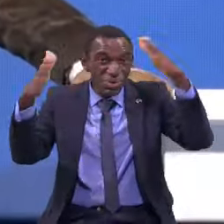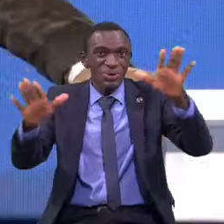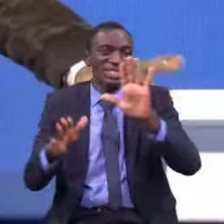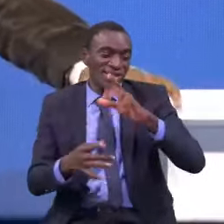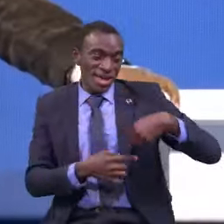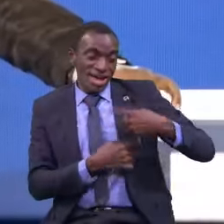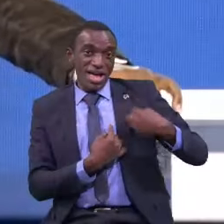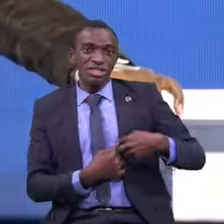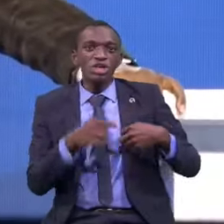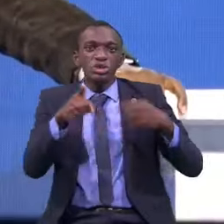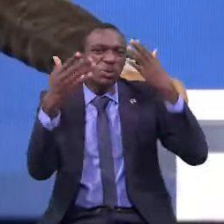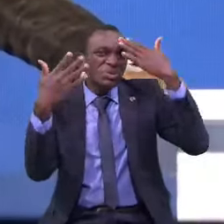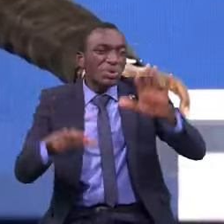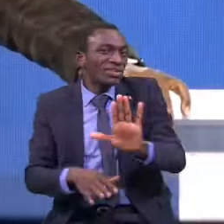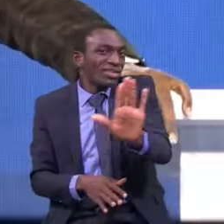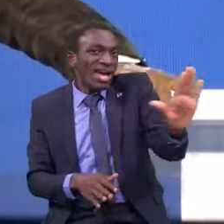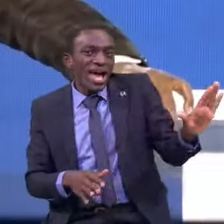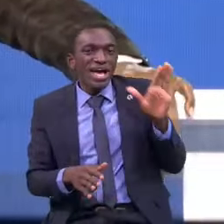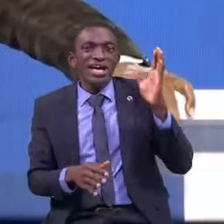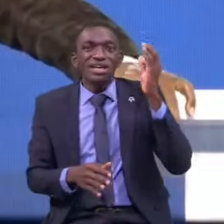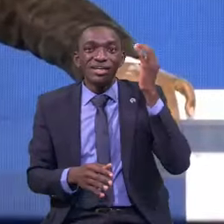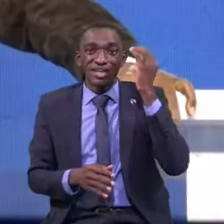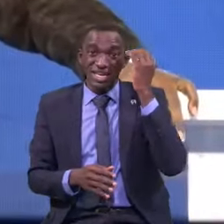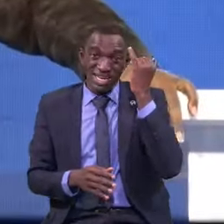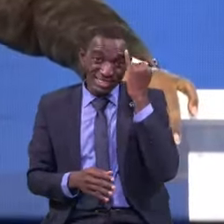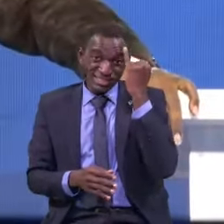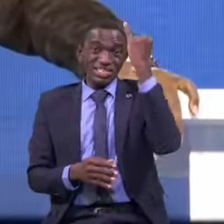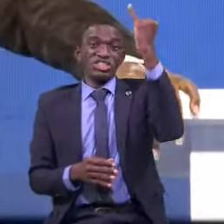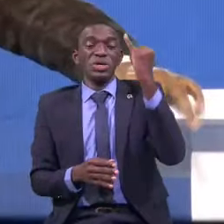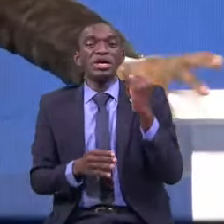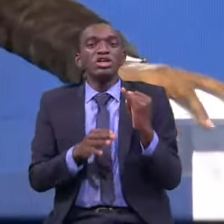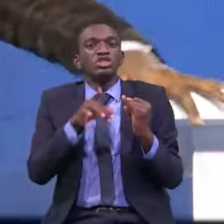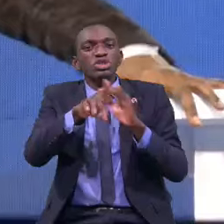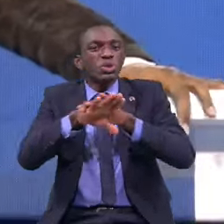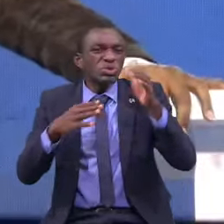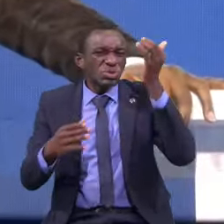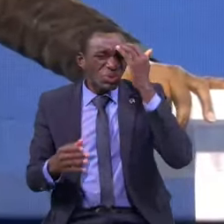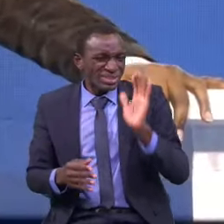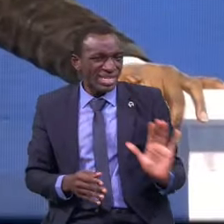their intention. You don't know the curse they have in their heart against you.